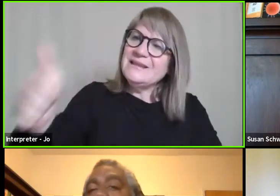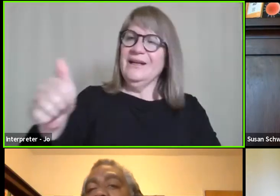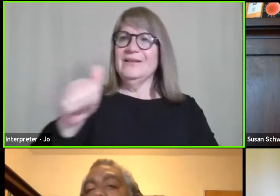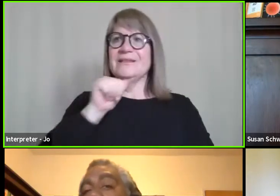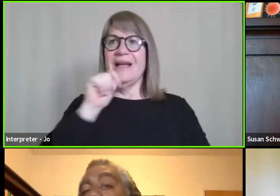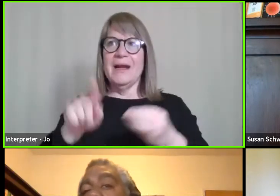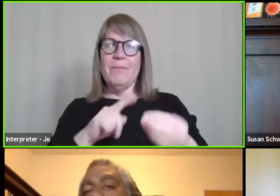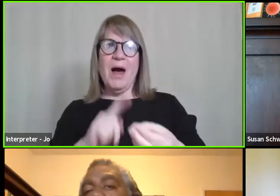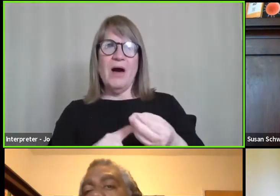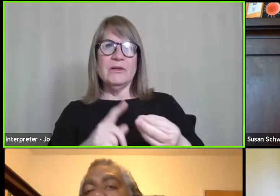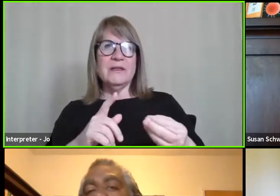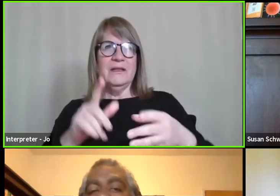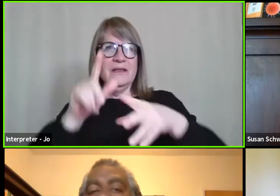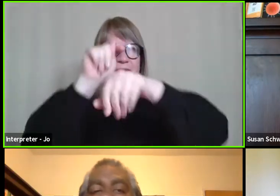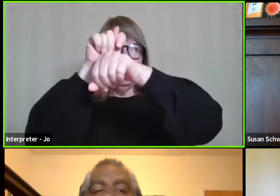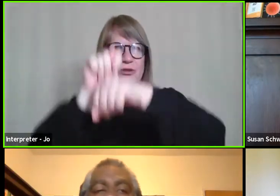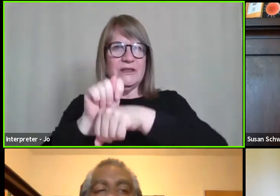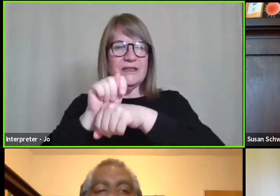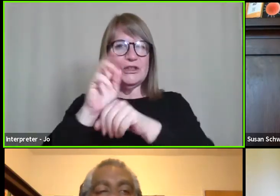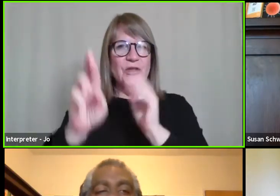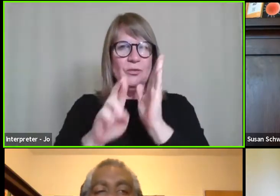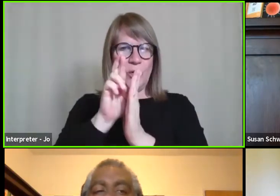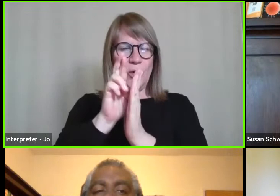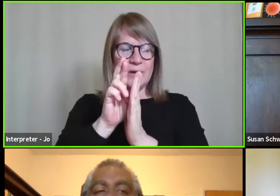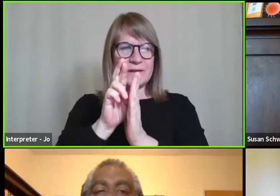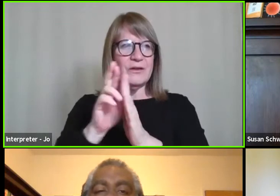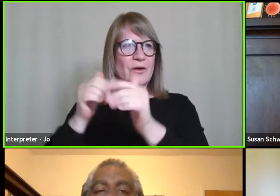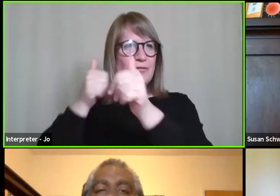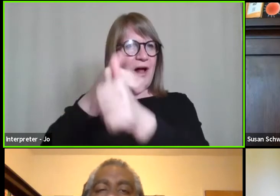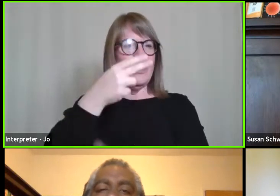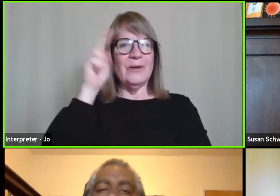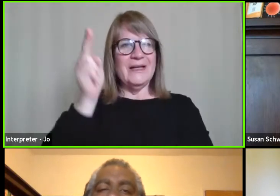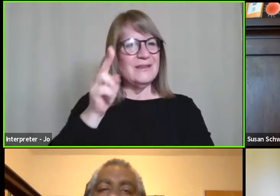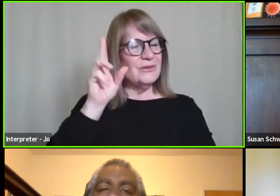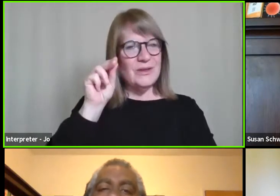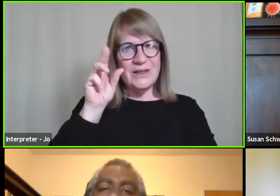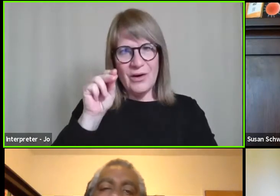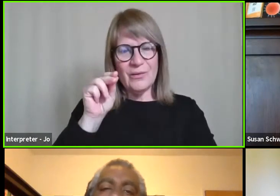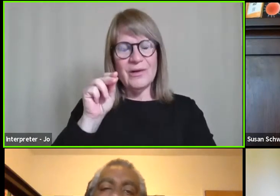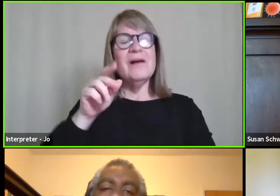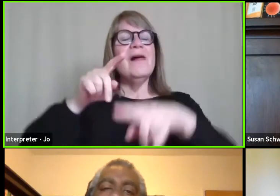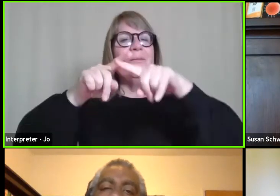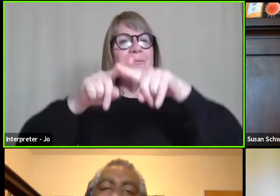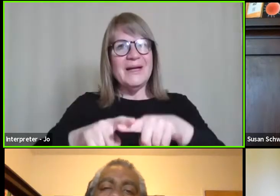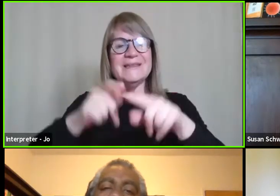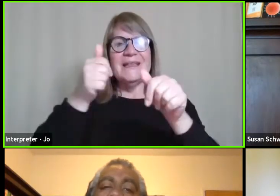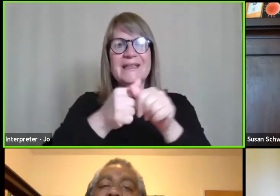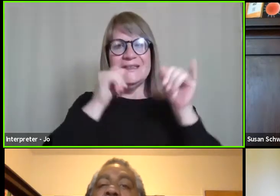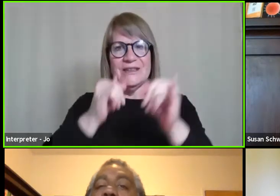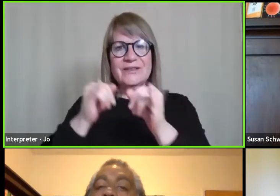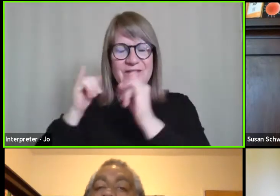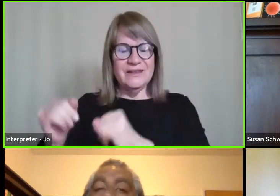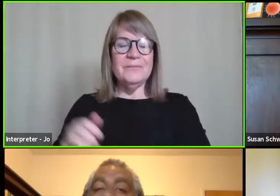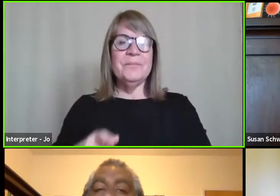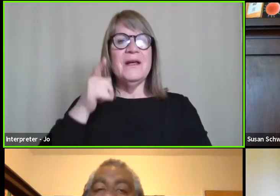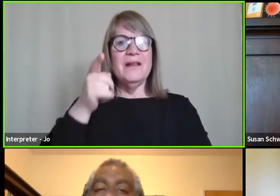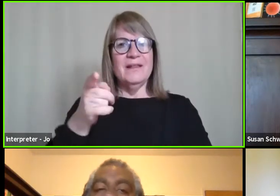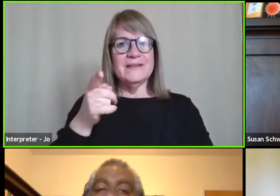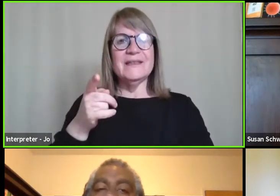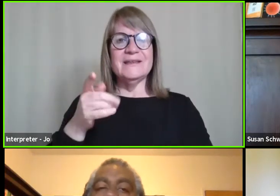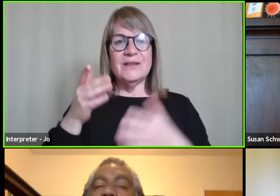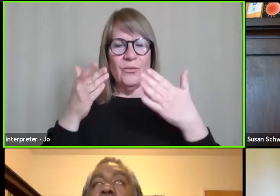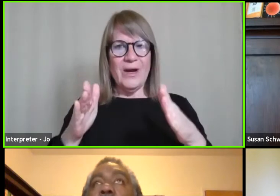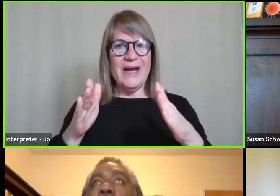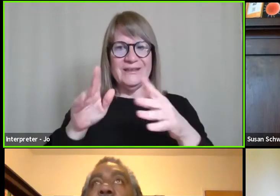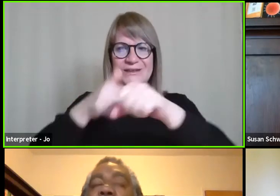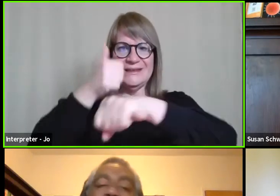intervention it's one of the critical sides because our educational institutions are a primary institution of racialization they